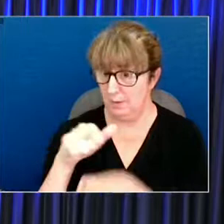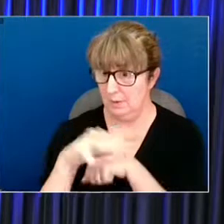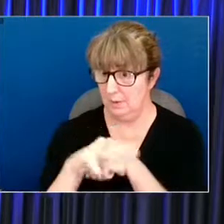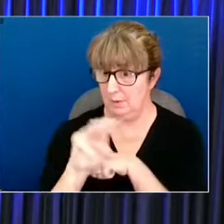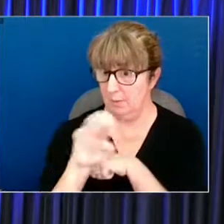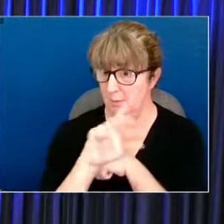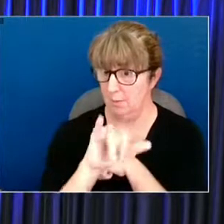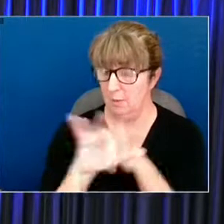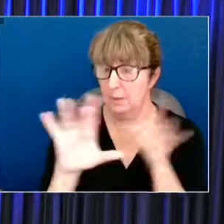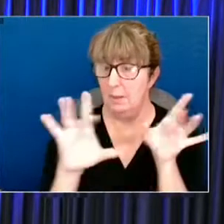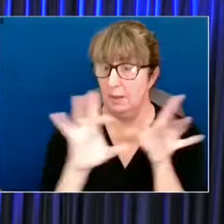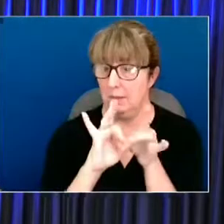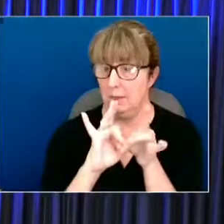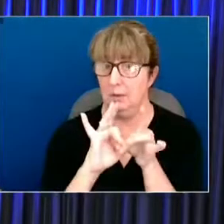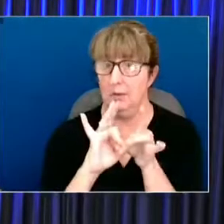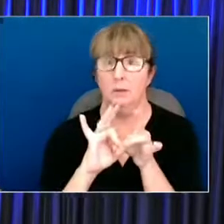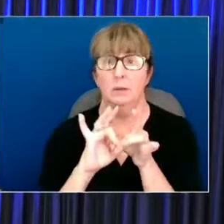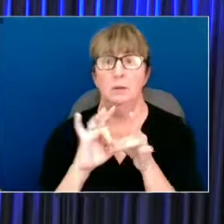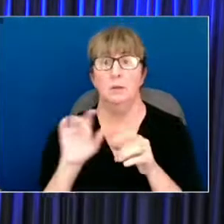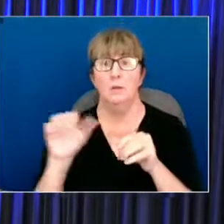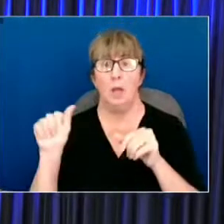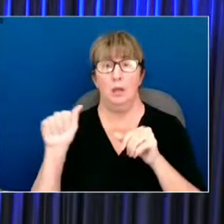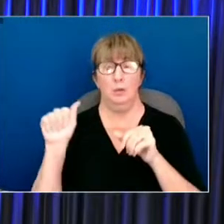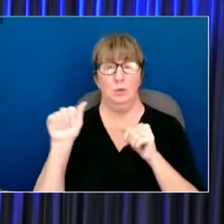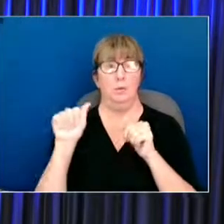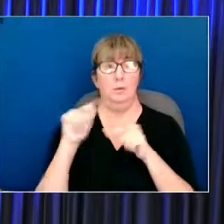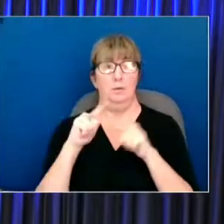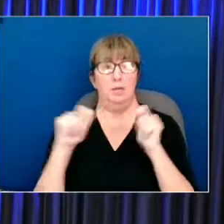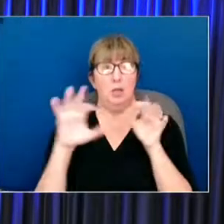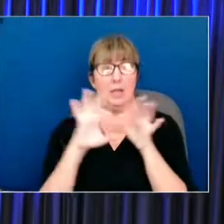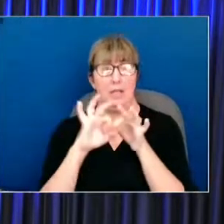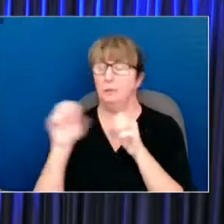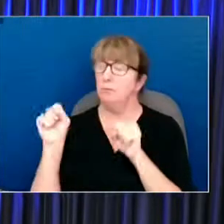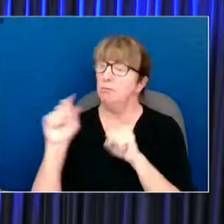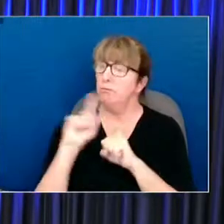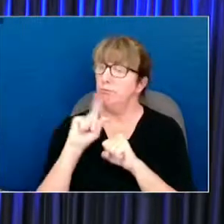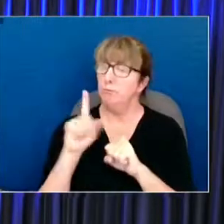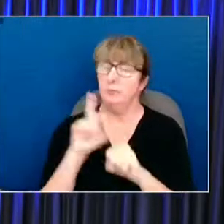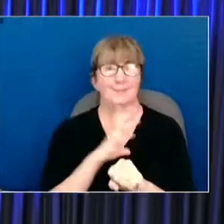with the various links? Sure. Thank you.